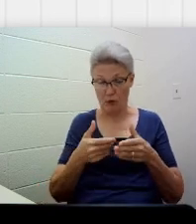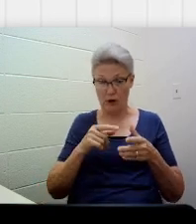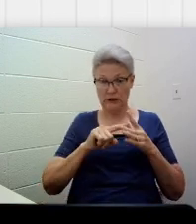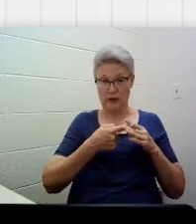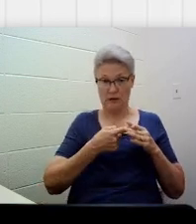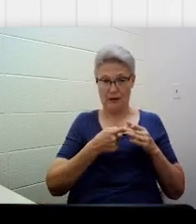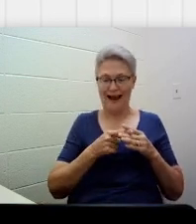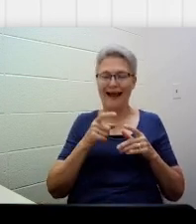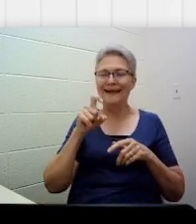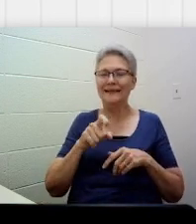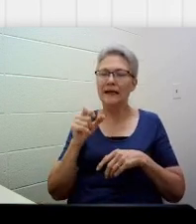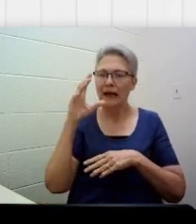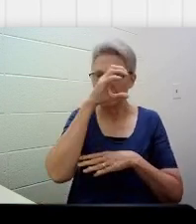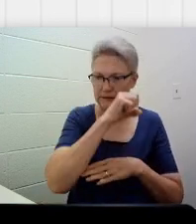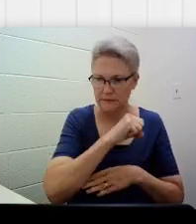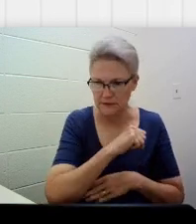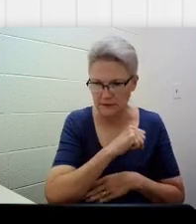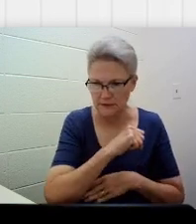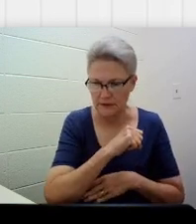estimate.